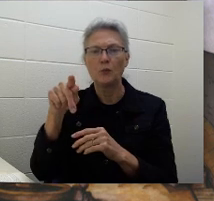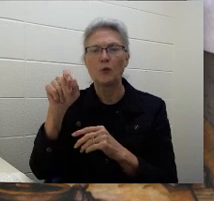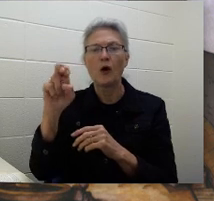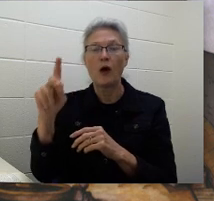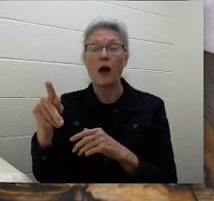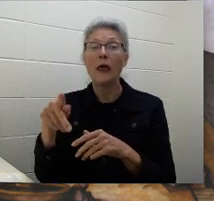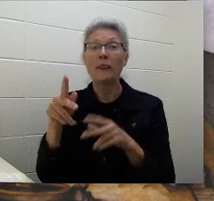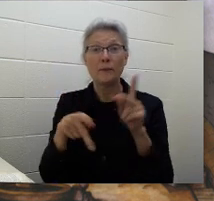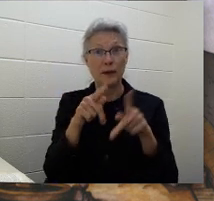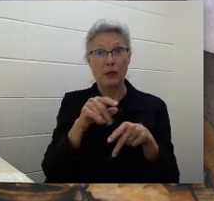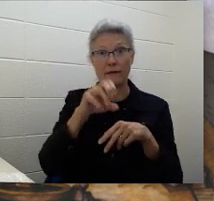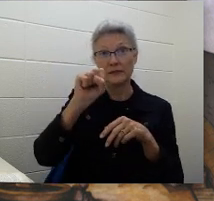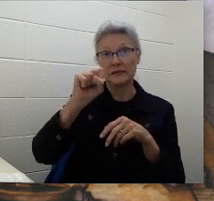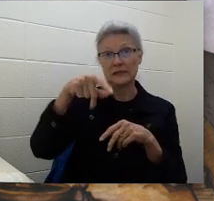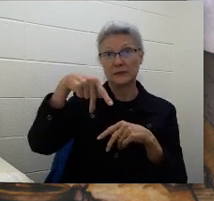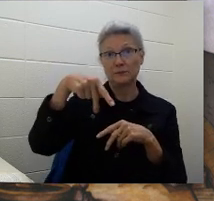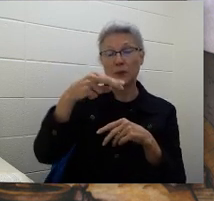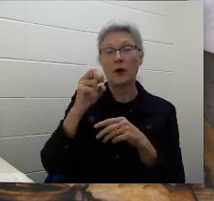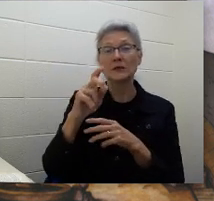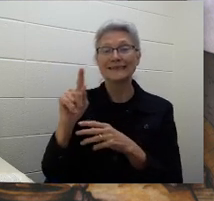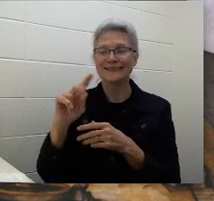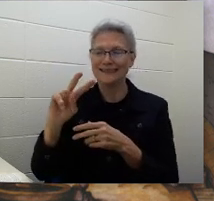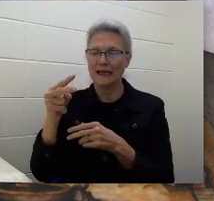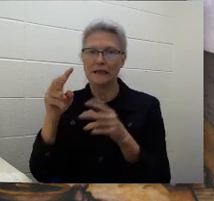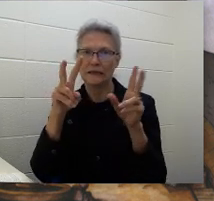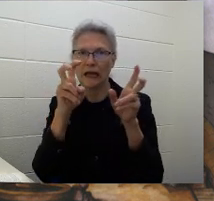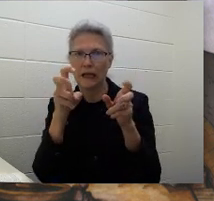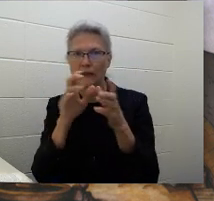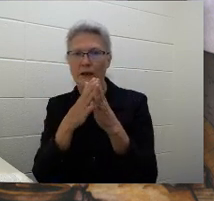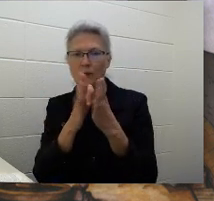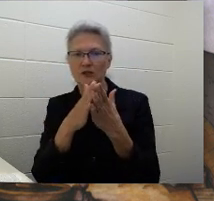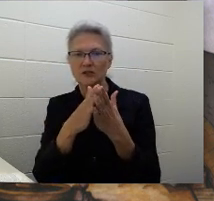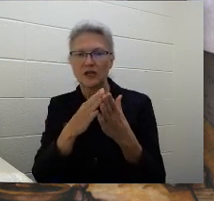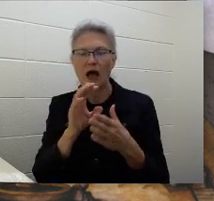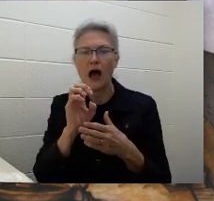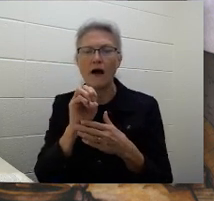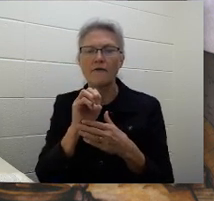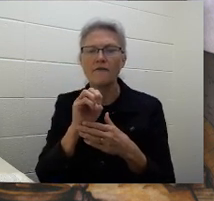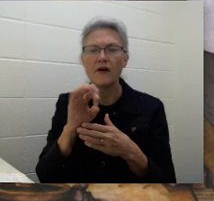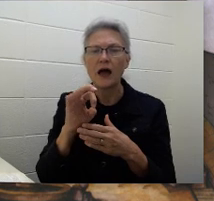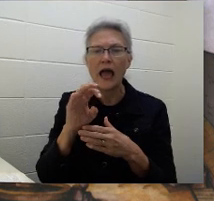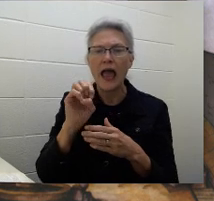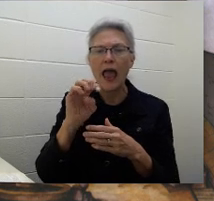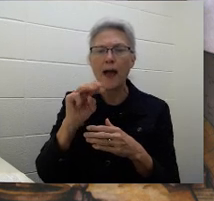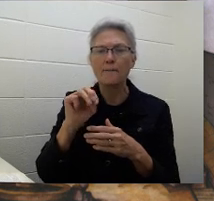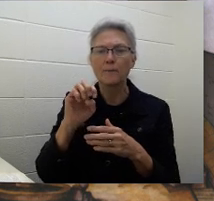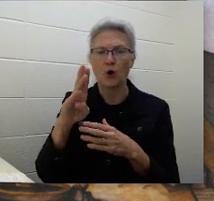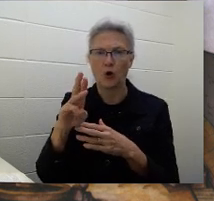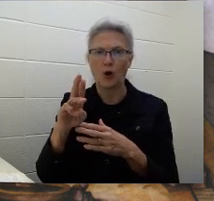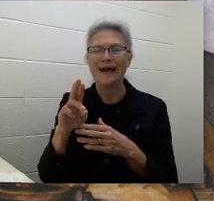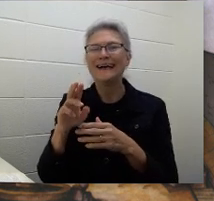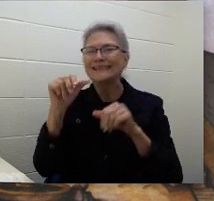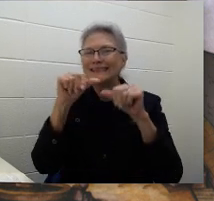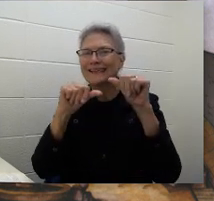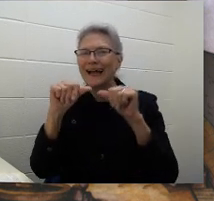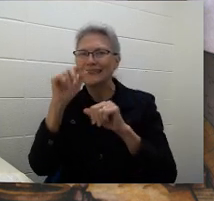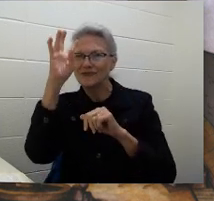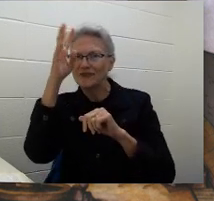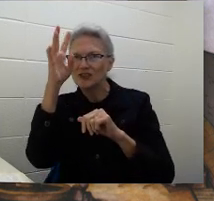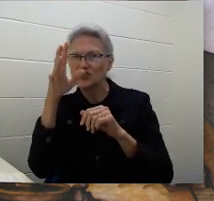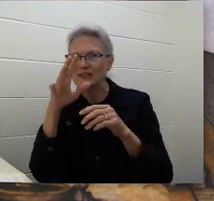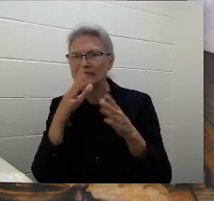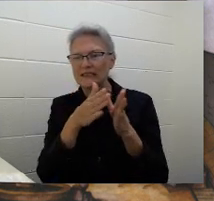The People of Sparks is the second title in the Books of Ember science fiction series. The book is set in